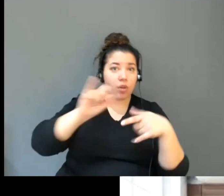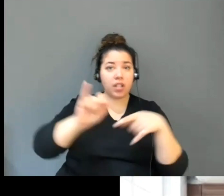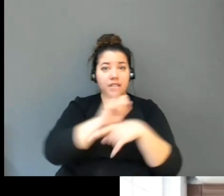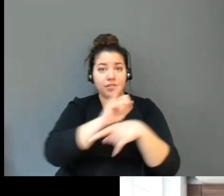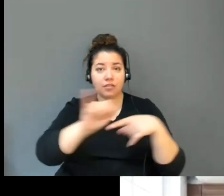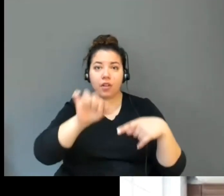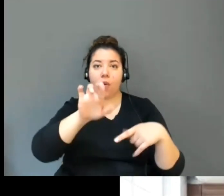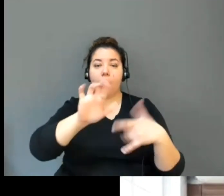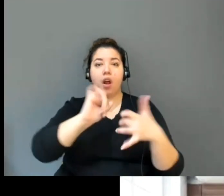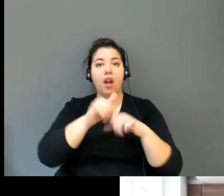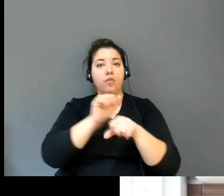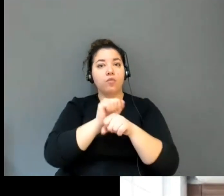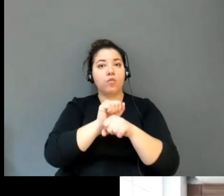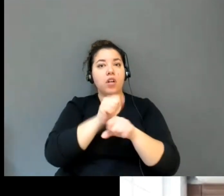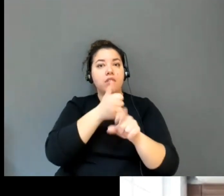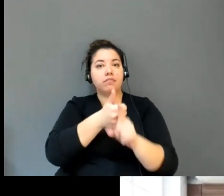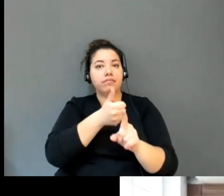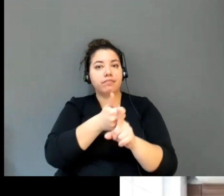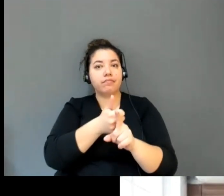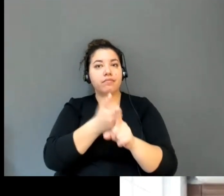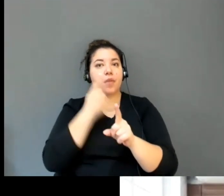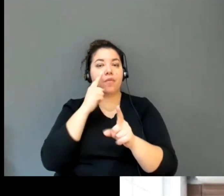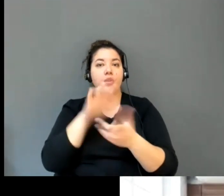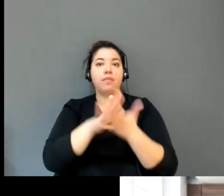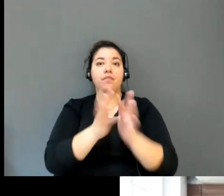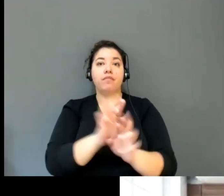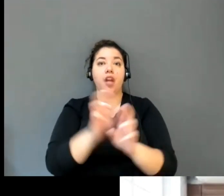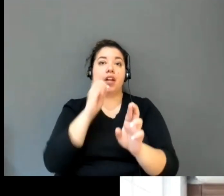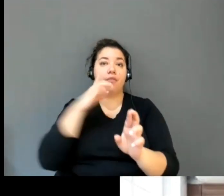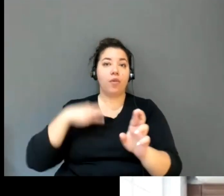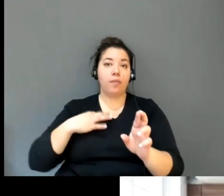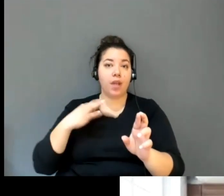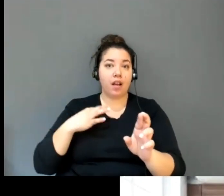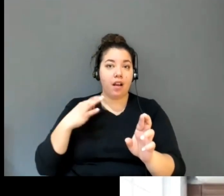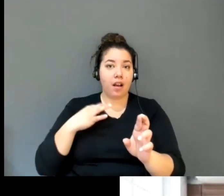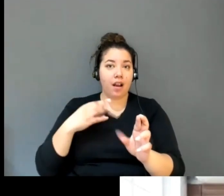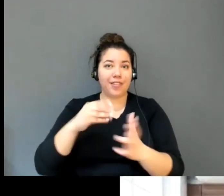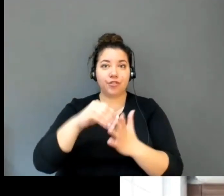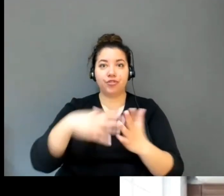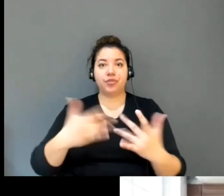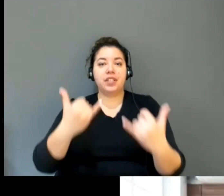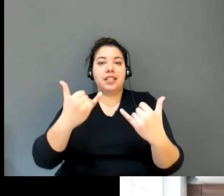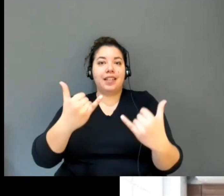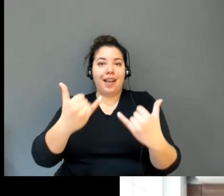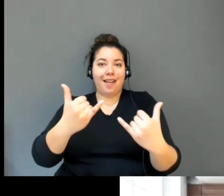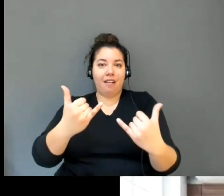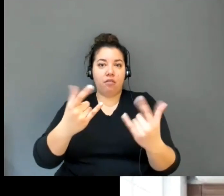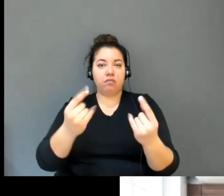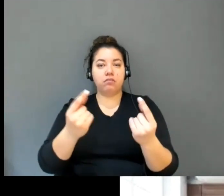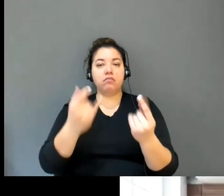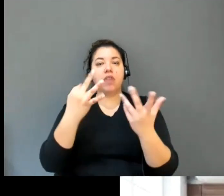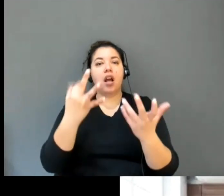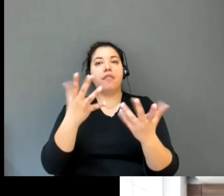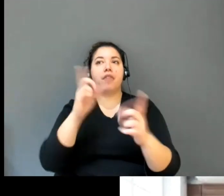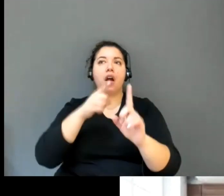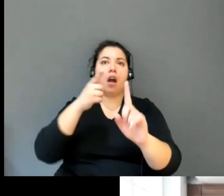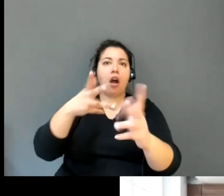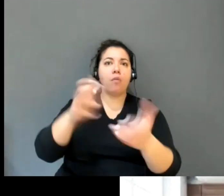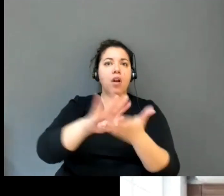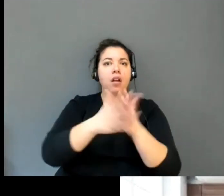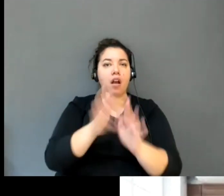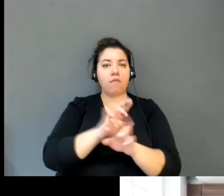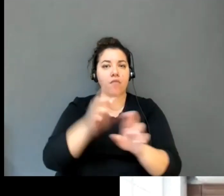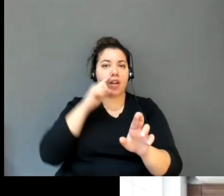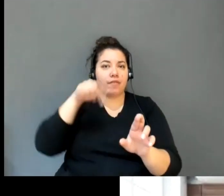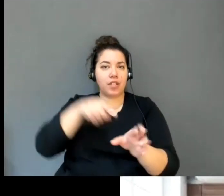your own to prepare yourself when you apply one day? What would you advise students to do if they want to get themselves ready for this career and they're still